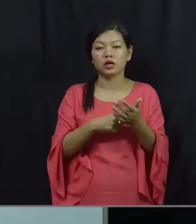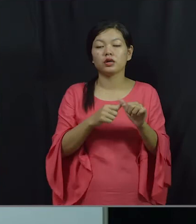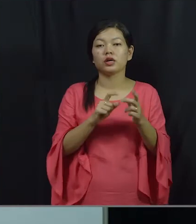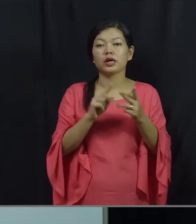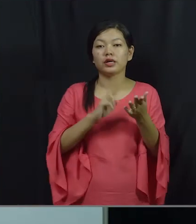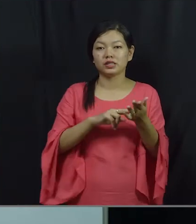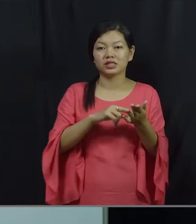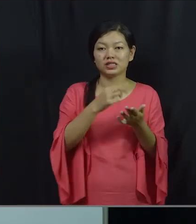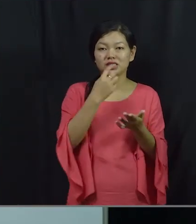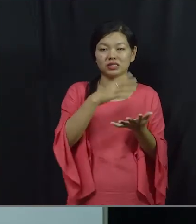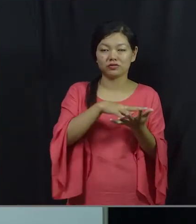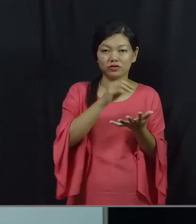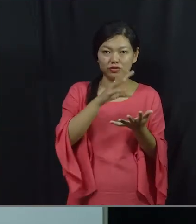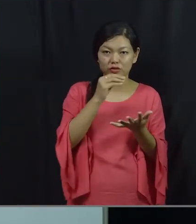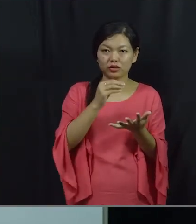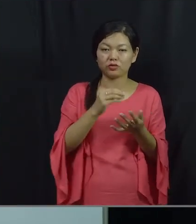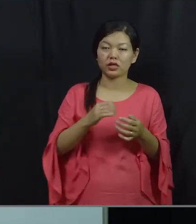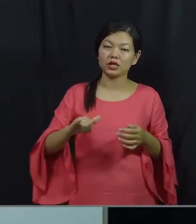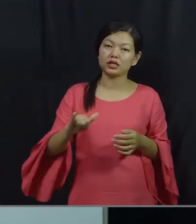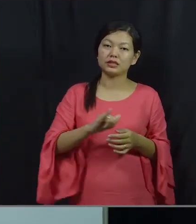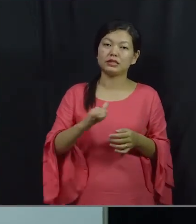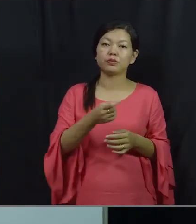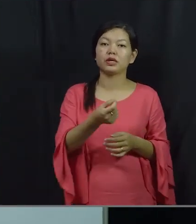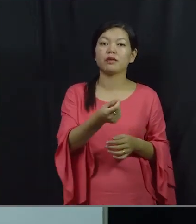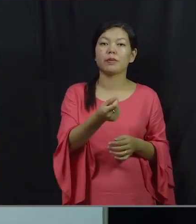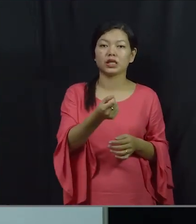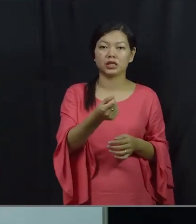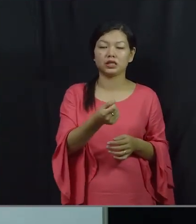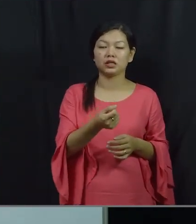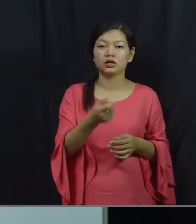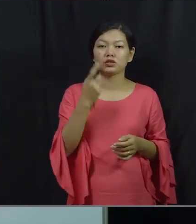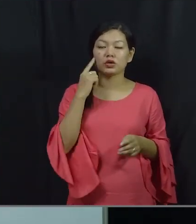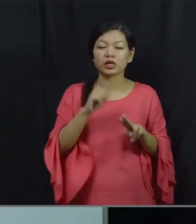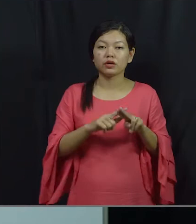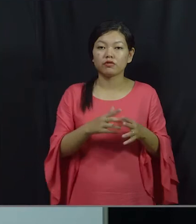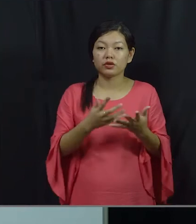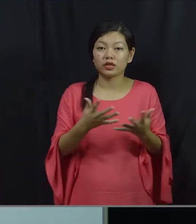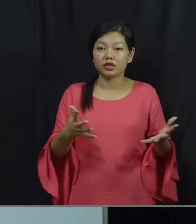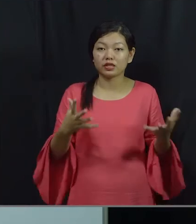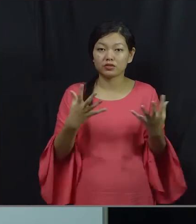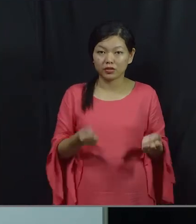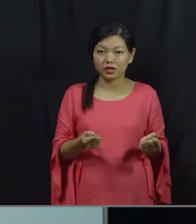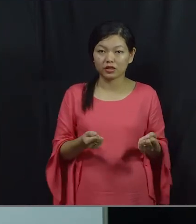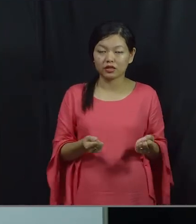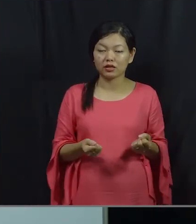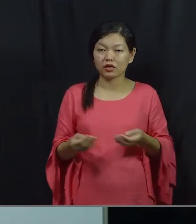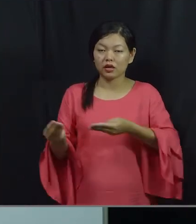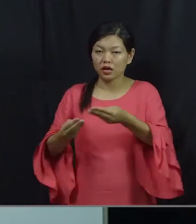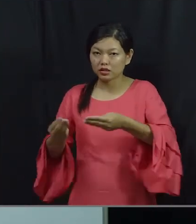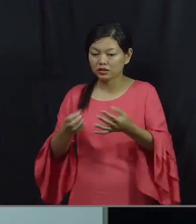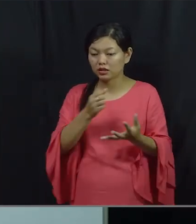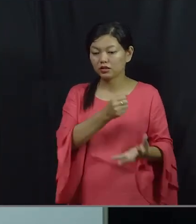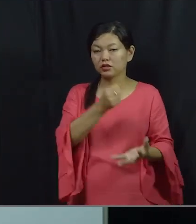considered as the medium of exchange. Okay, in terms of money. Then came gold, silver, or precious stones or metals. All those things came into